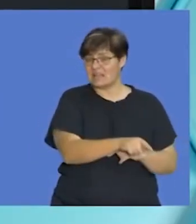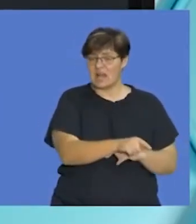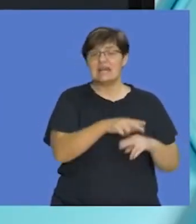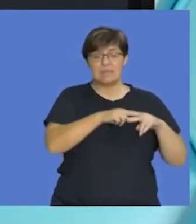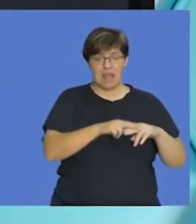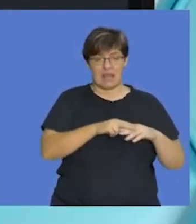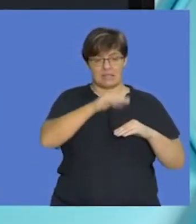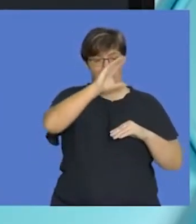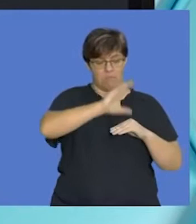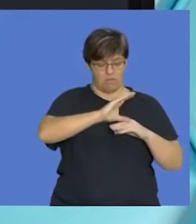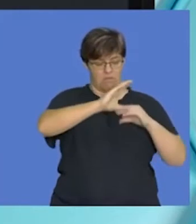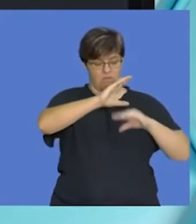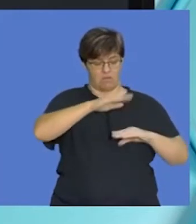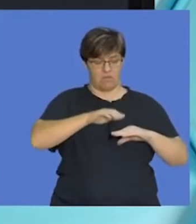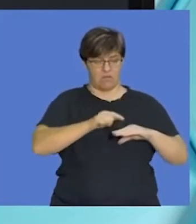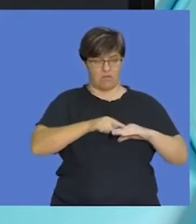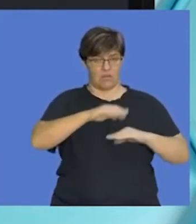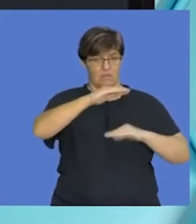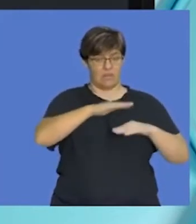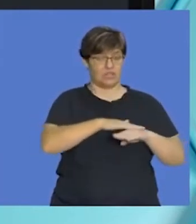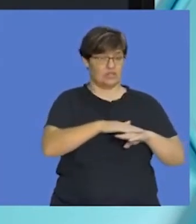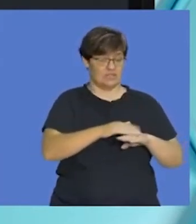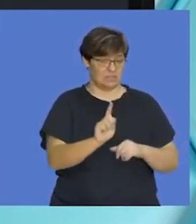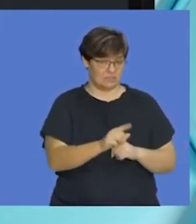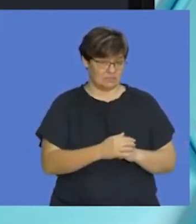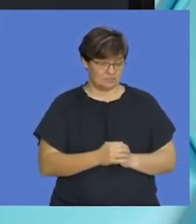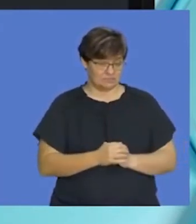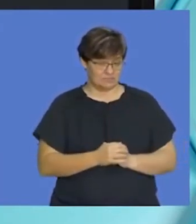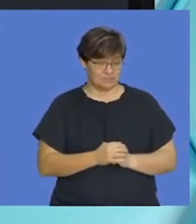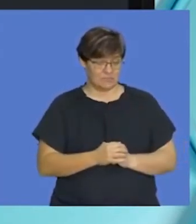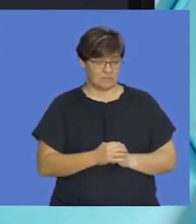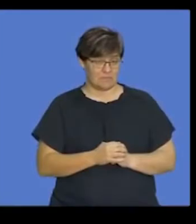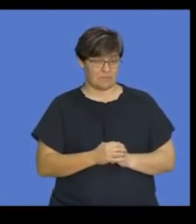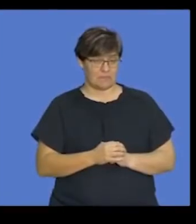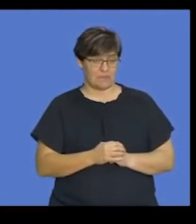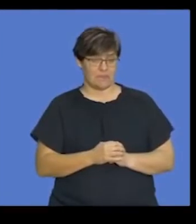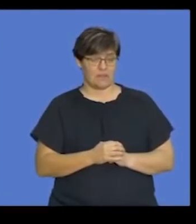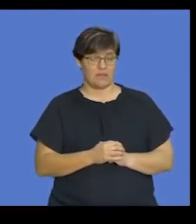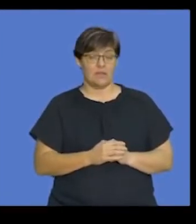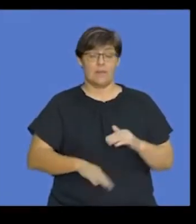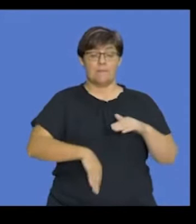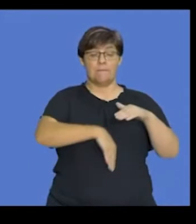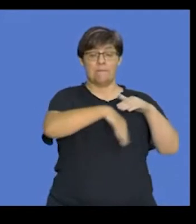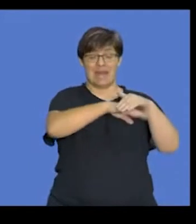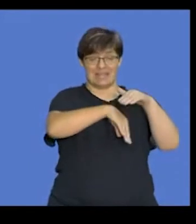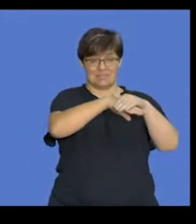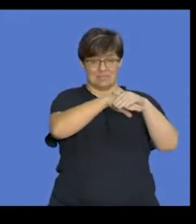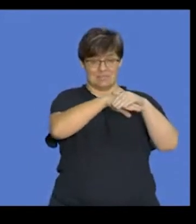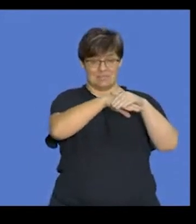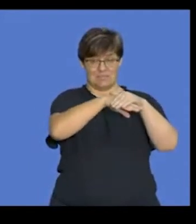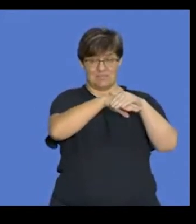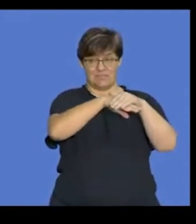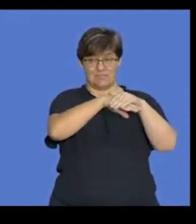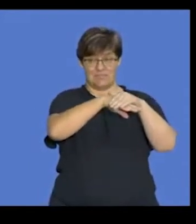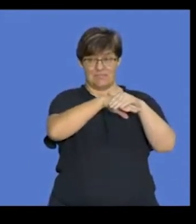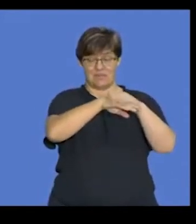is depends on the two surfaces. That's very important. Then, the maximum, and this